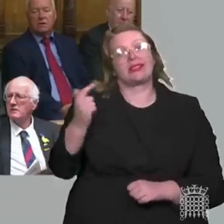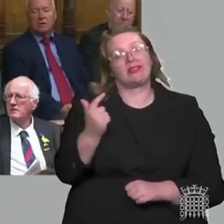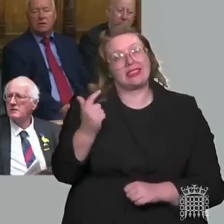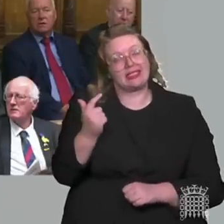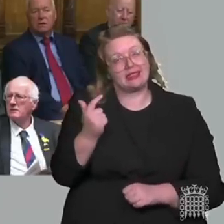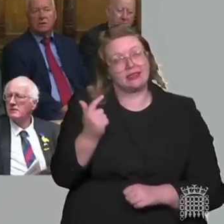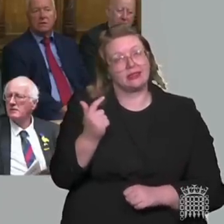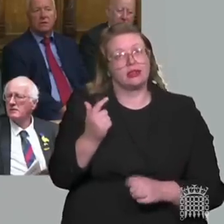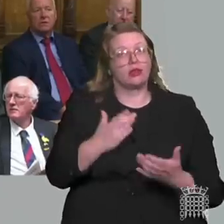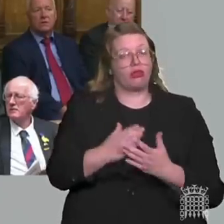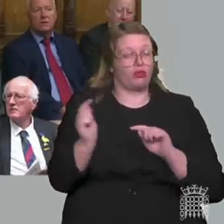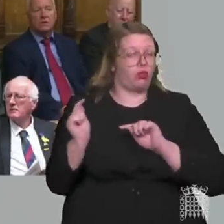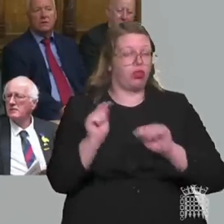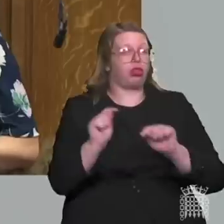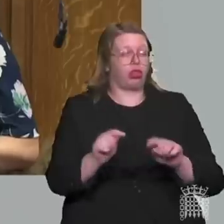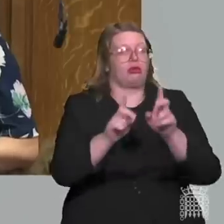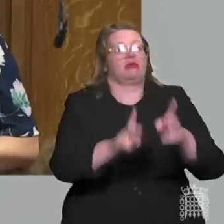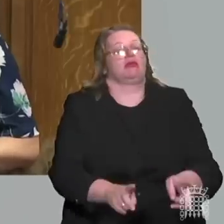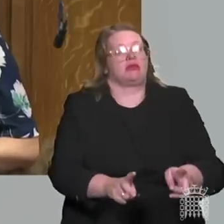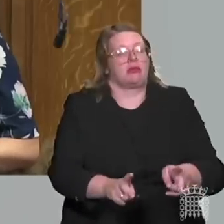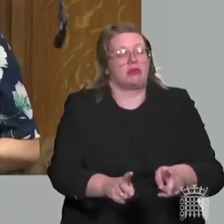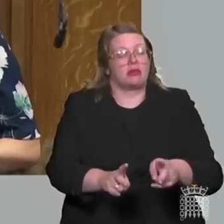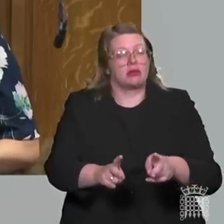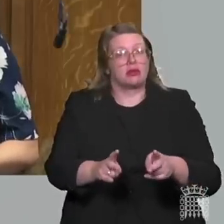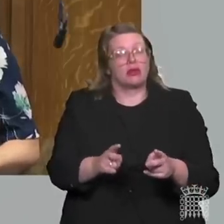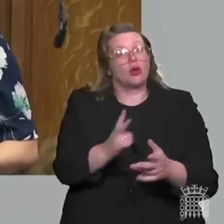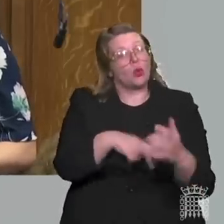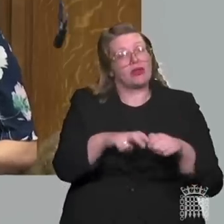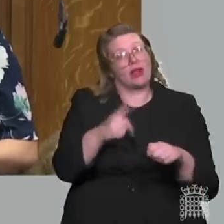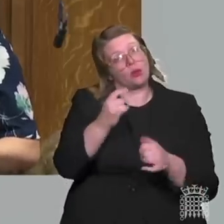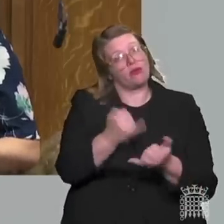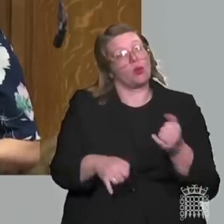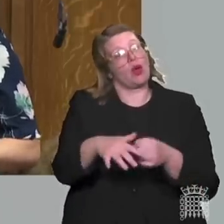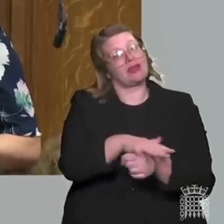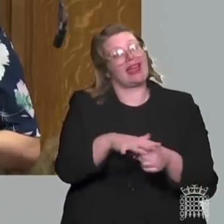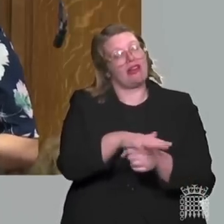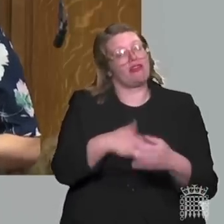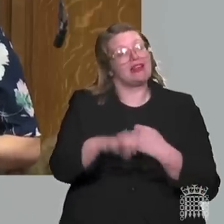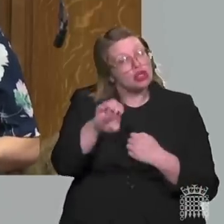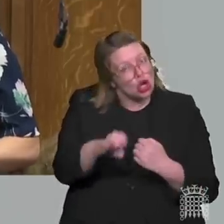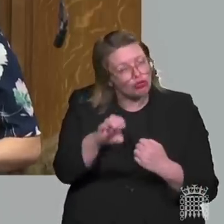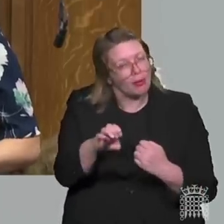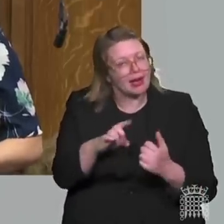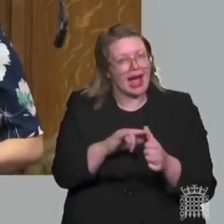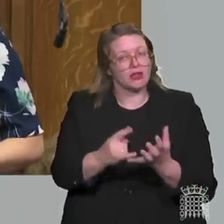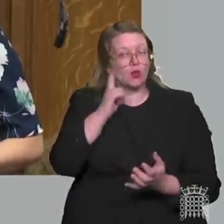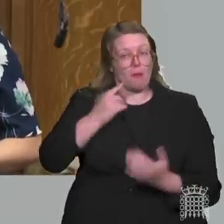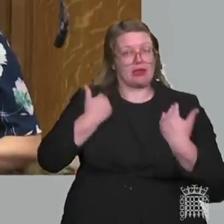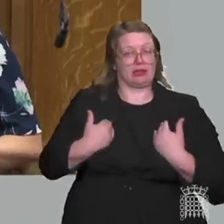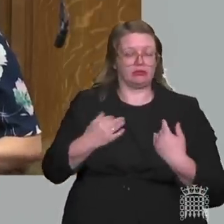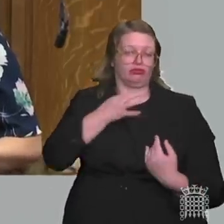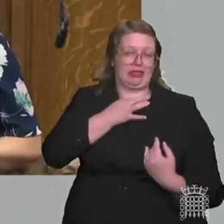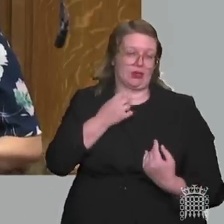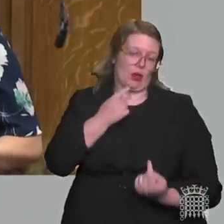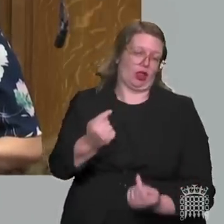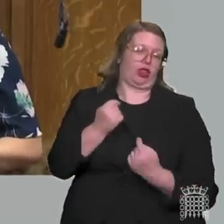incident every 16 minutes, and ours is now one of the most dangerous regions in Europe to be a woman. Stormont has consulted on a strategy to